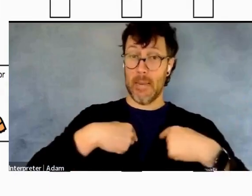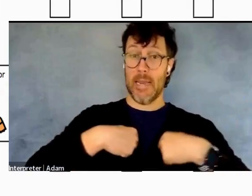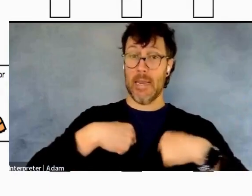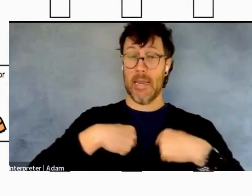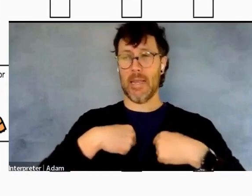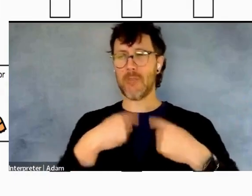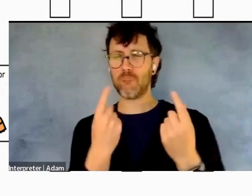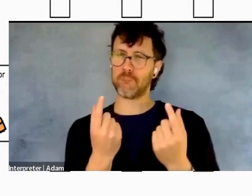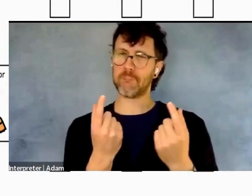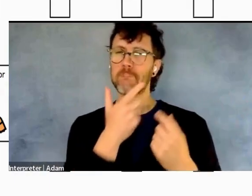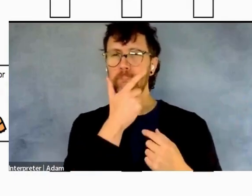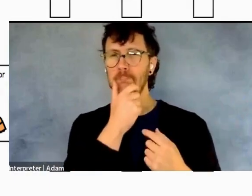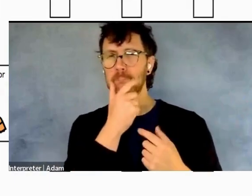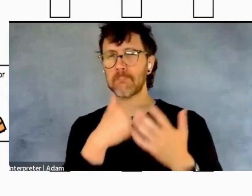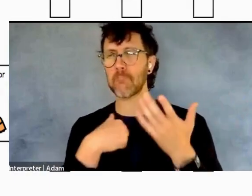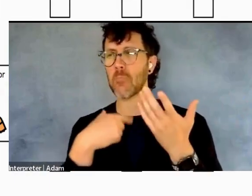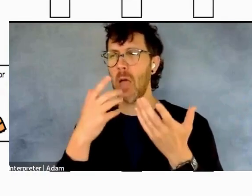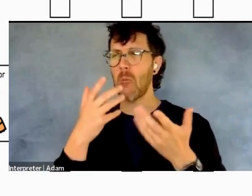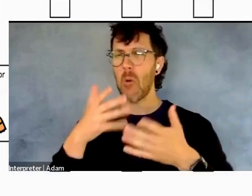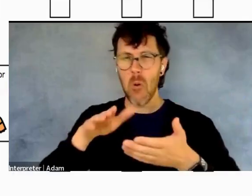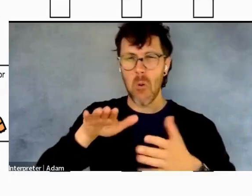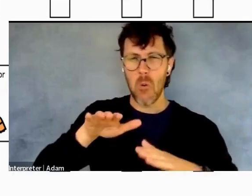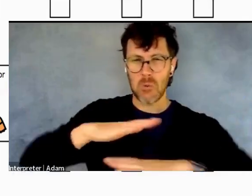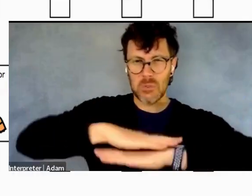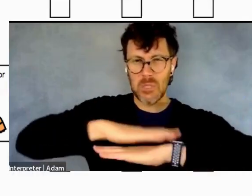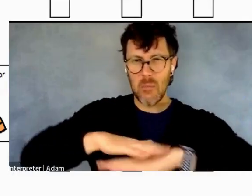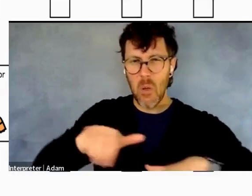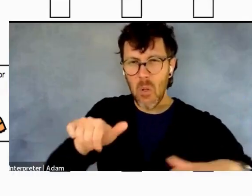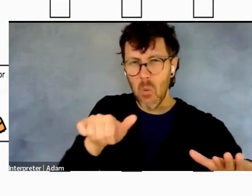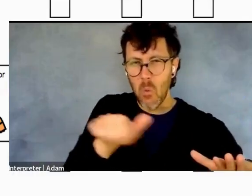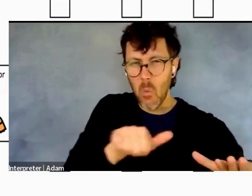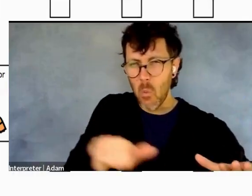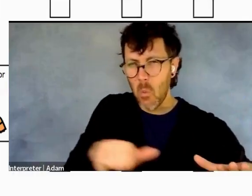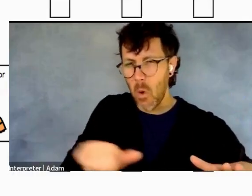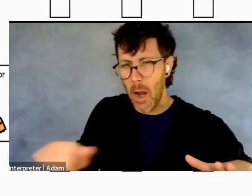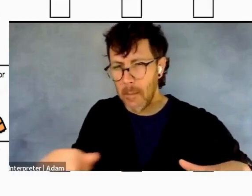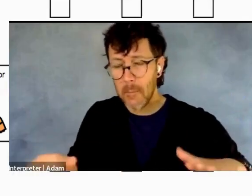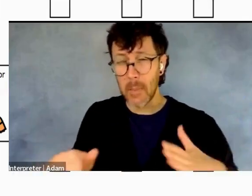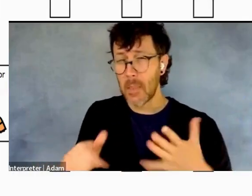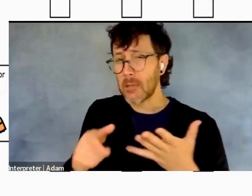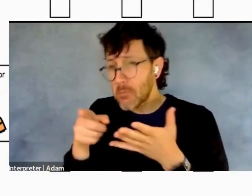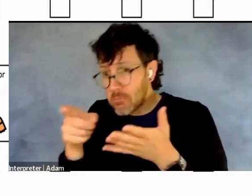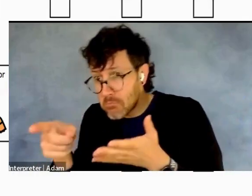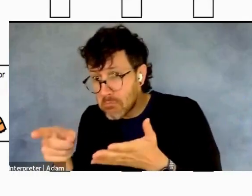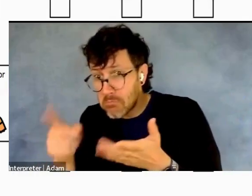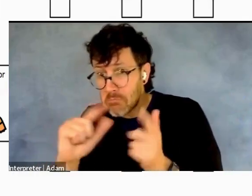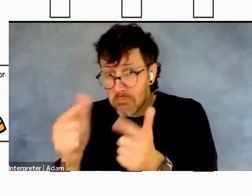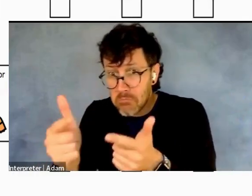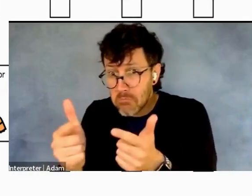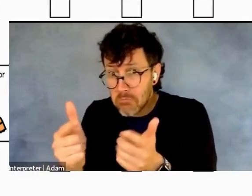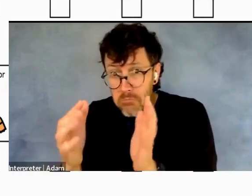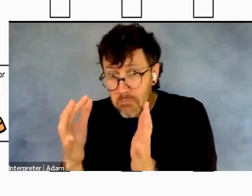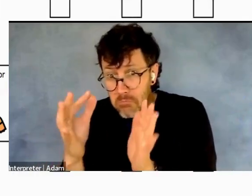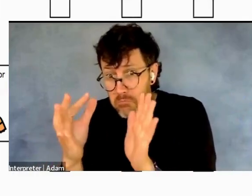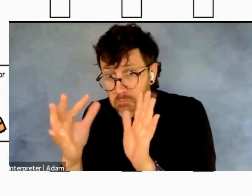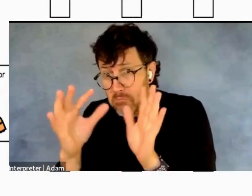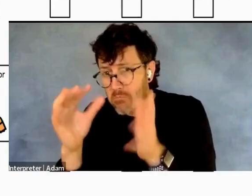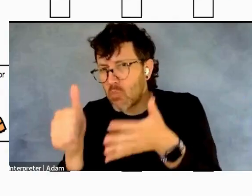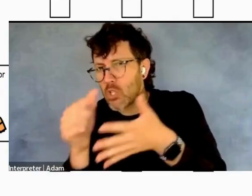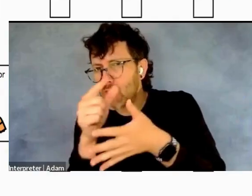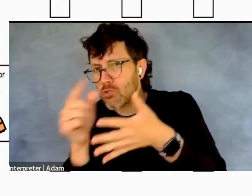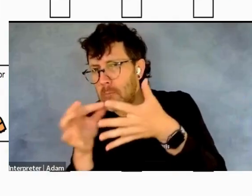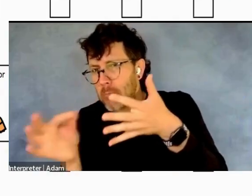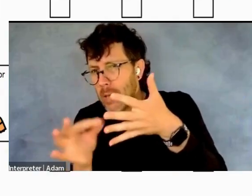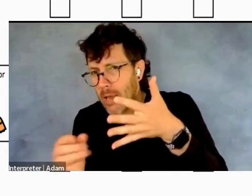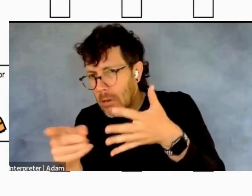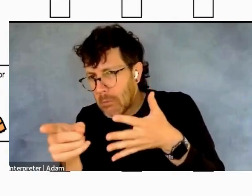wipe the table. And then you could say, well, what do you want to pick? And then do like a turn-taking kind of thing so that